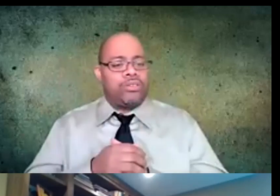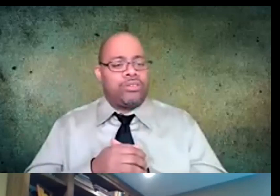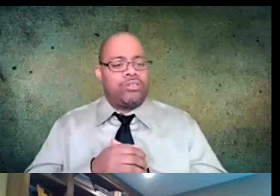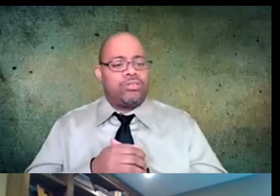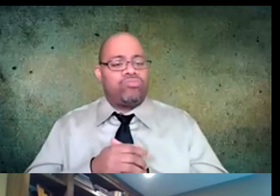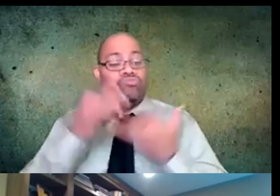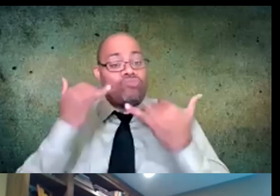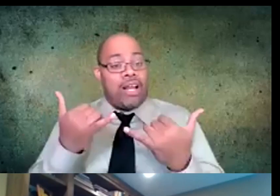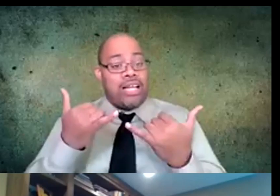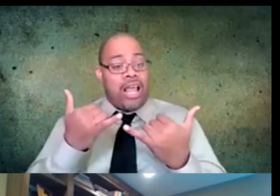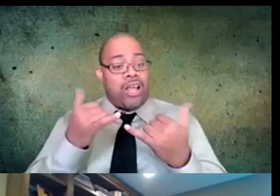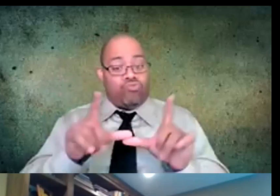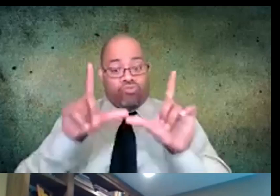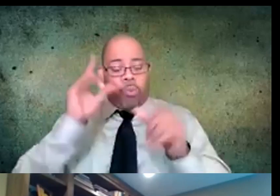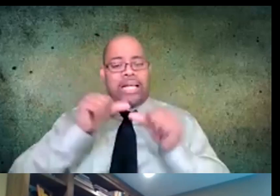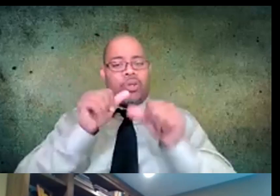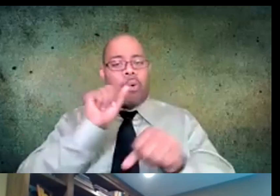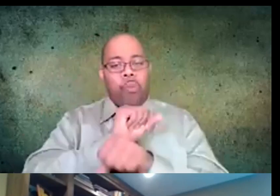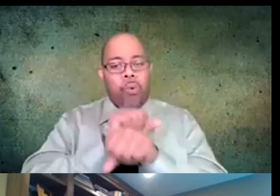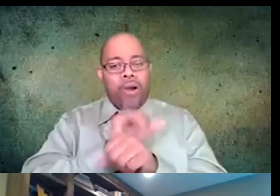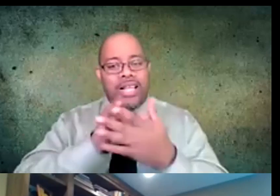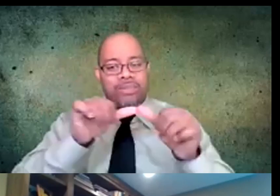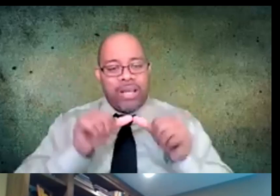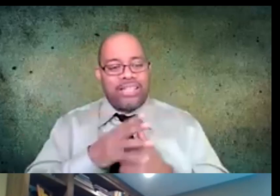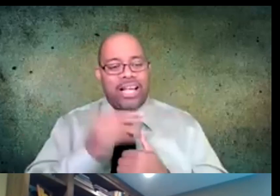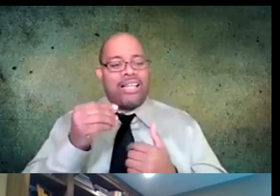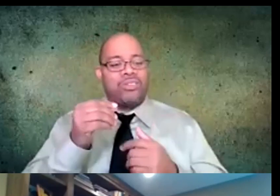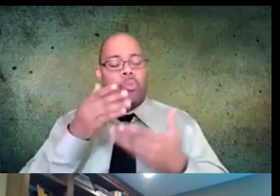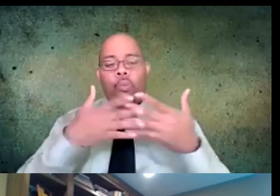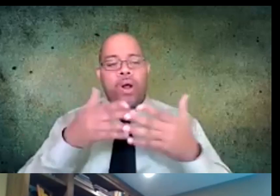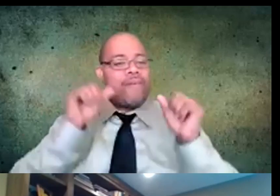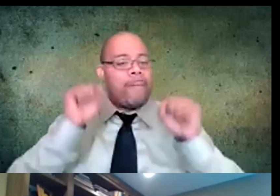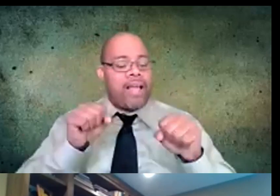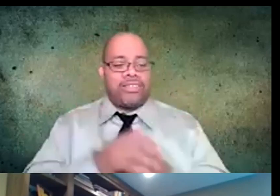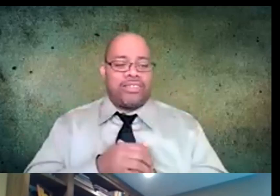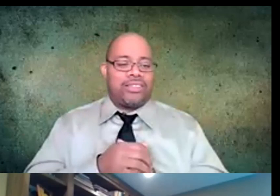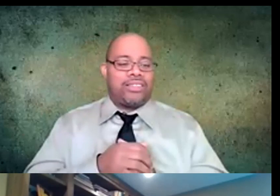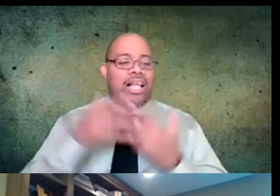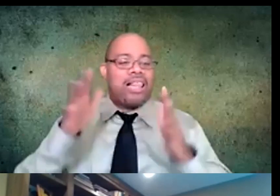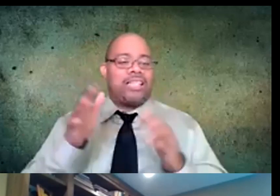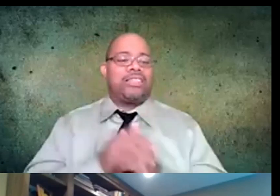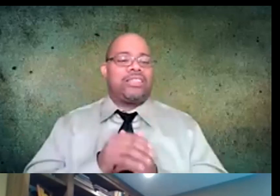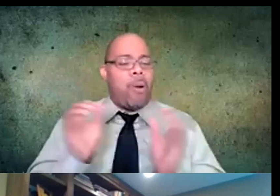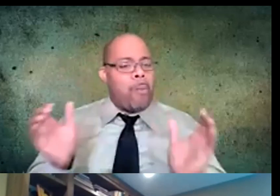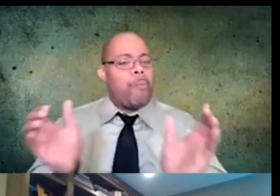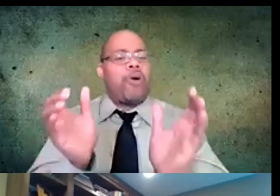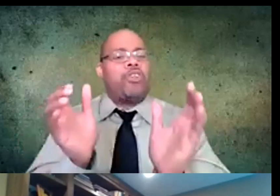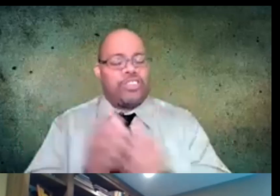right now on the screen will continue working in this space, and in whatever capacity, let's push the